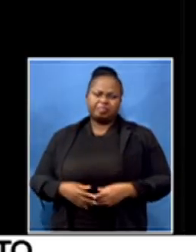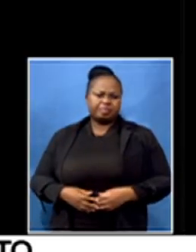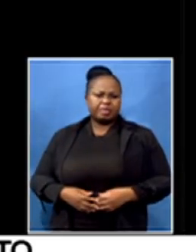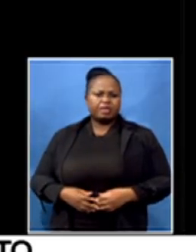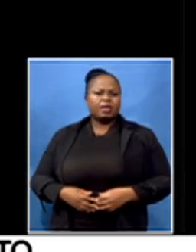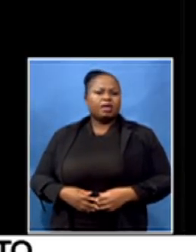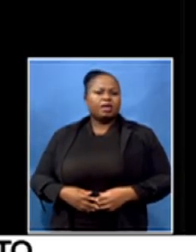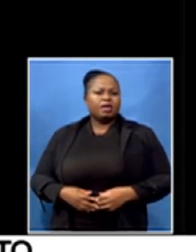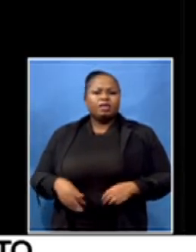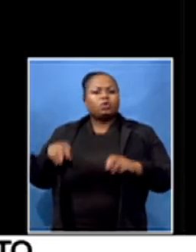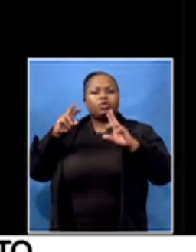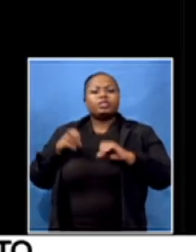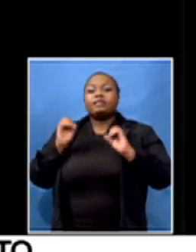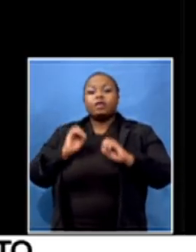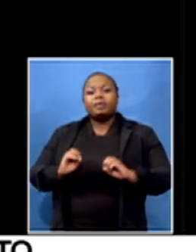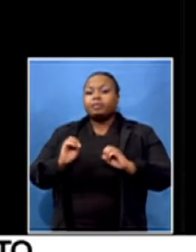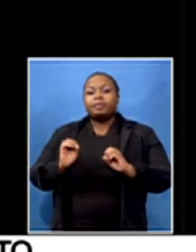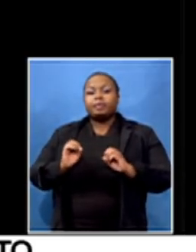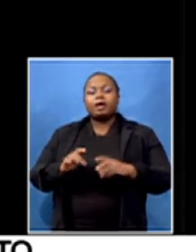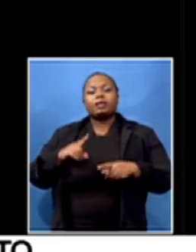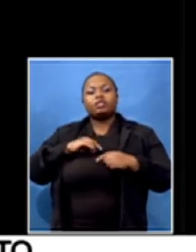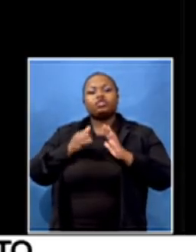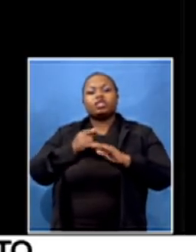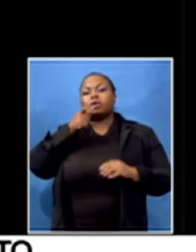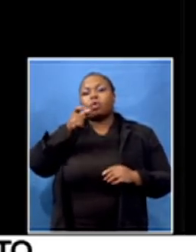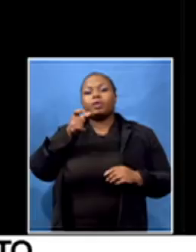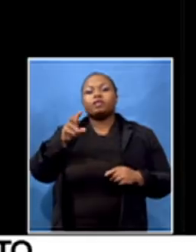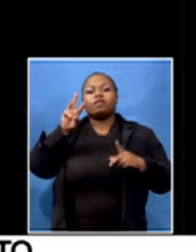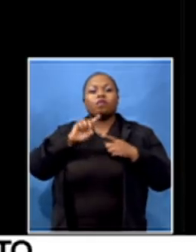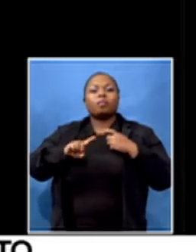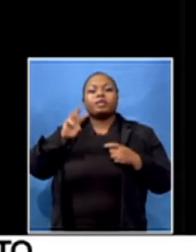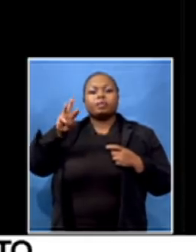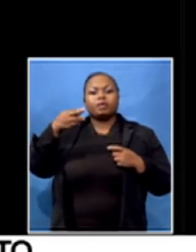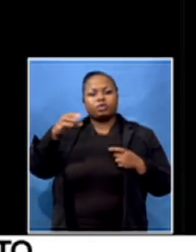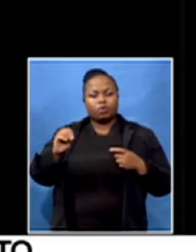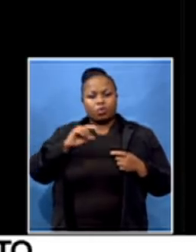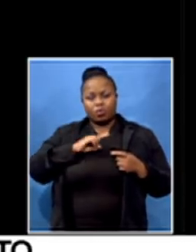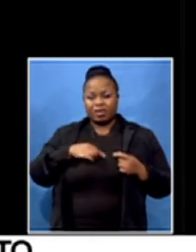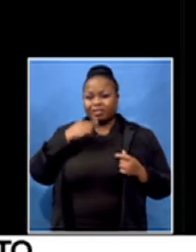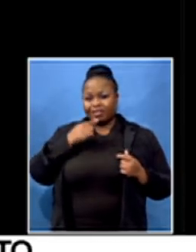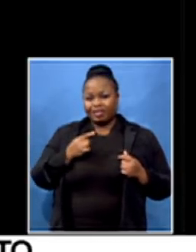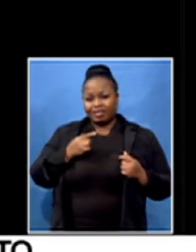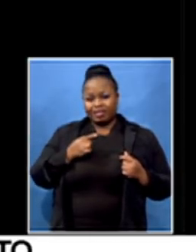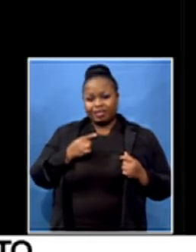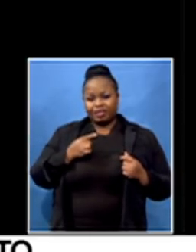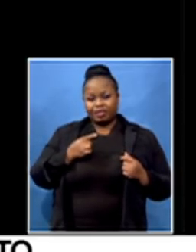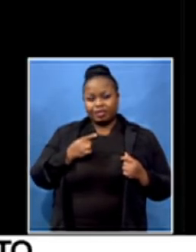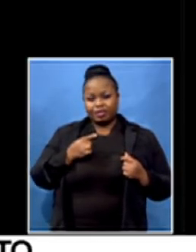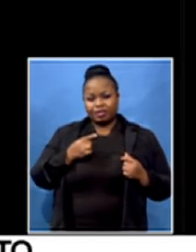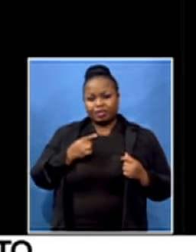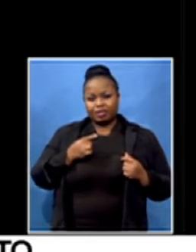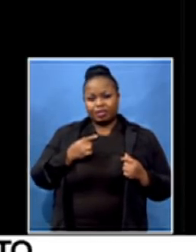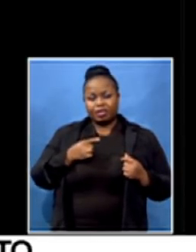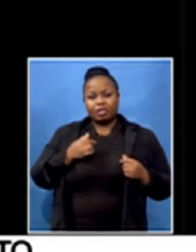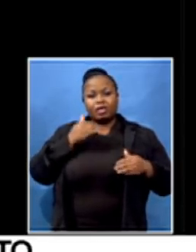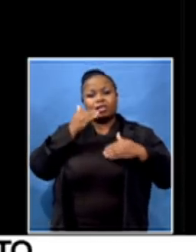regarding smoking and COVID-19. In fact, the WHO says in that same statement they are in the